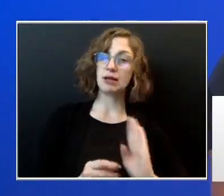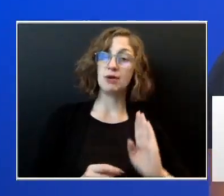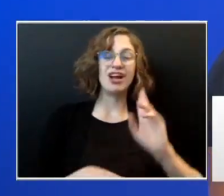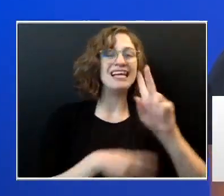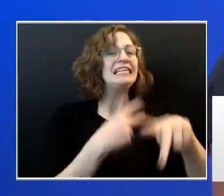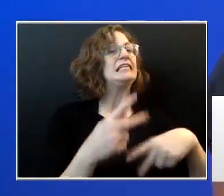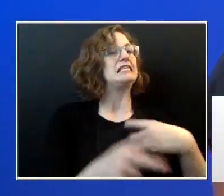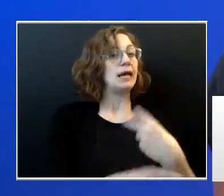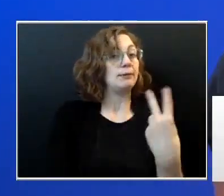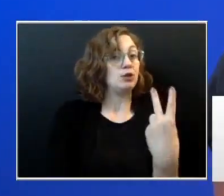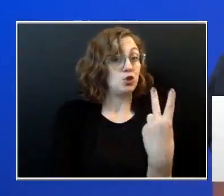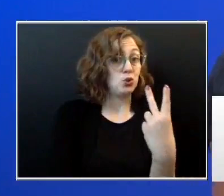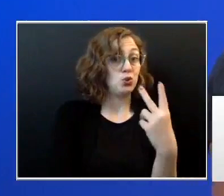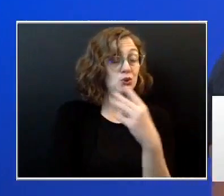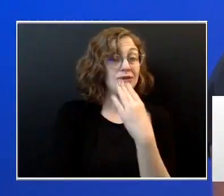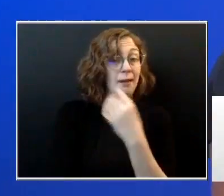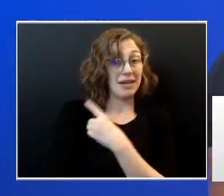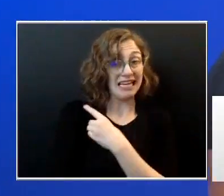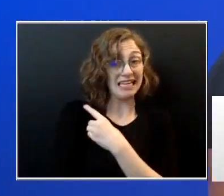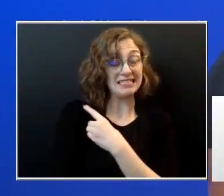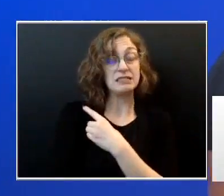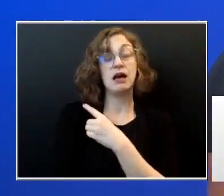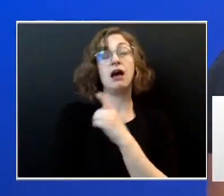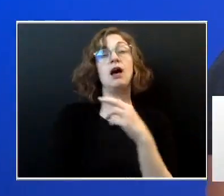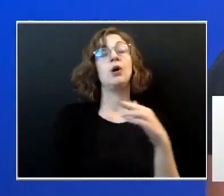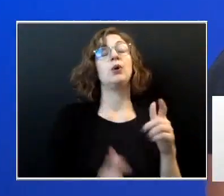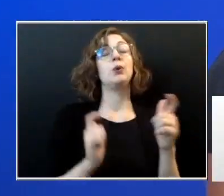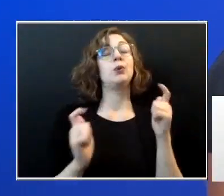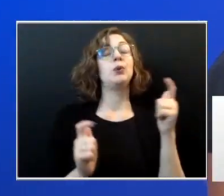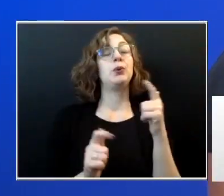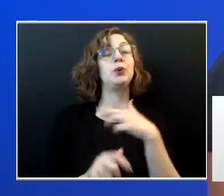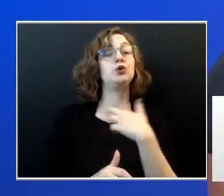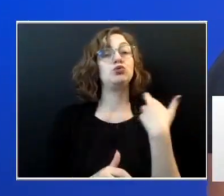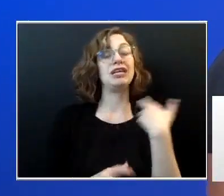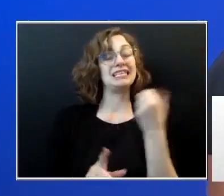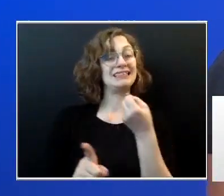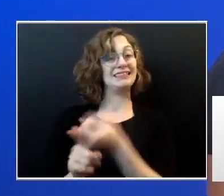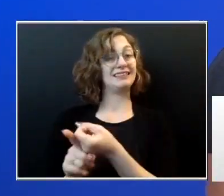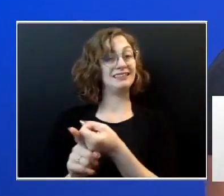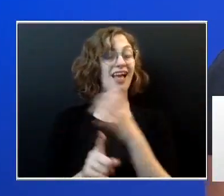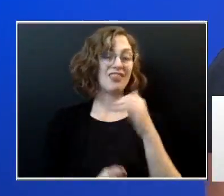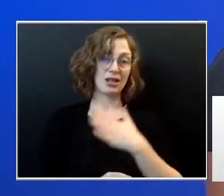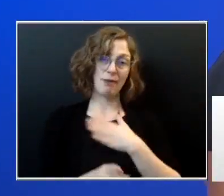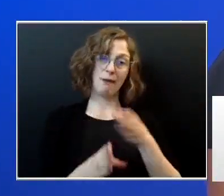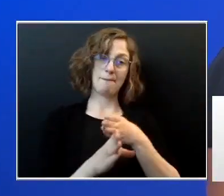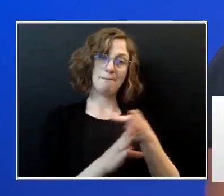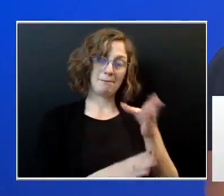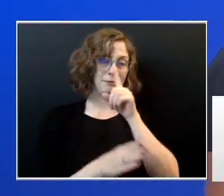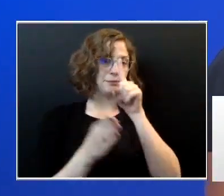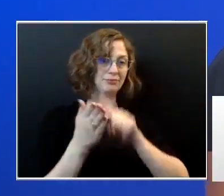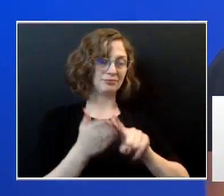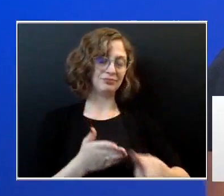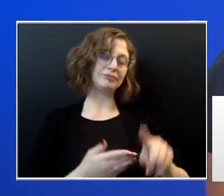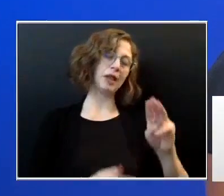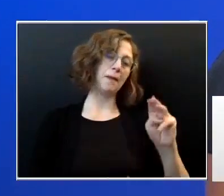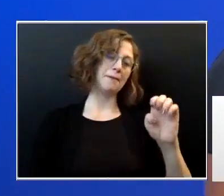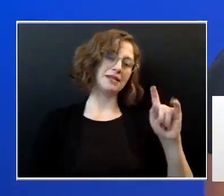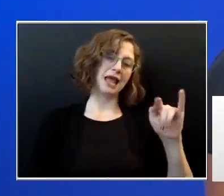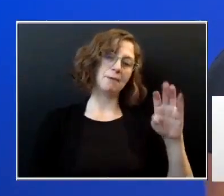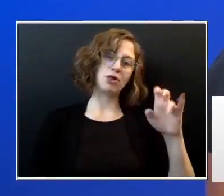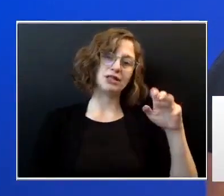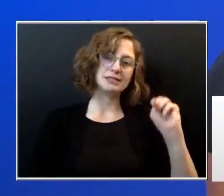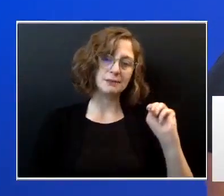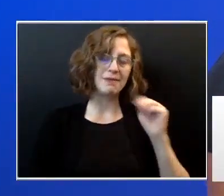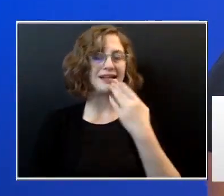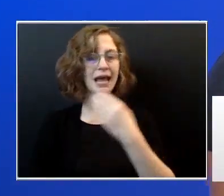for Alzheimer's disease. And this is, that's my research area. My primary research area is metabolism and diabetes. And we know a lot